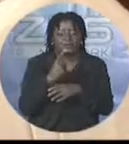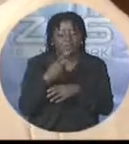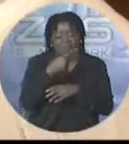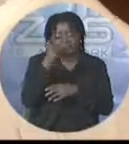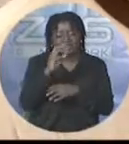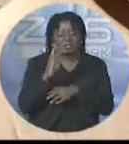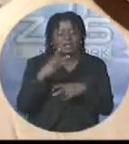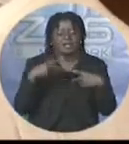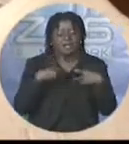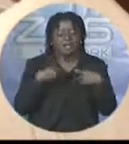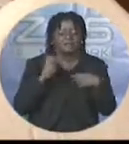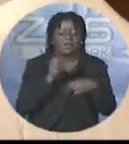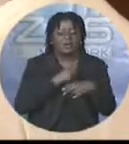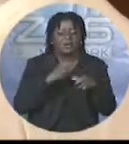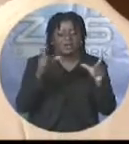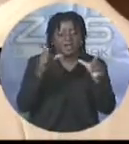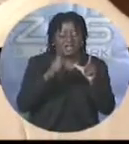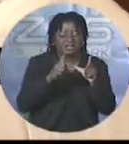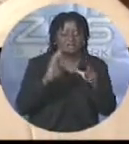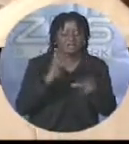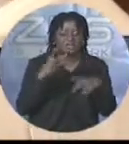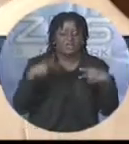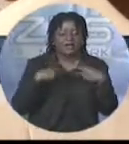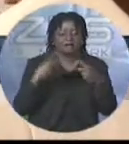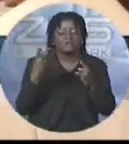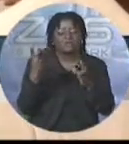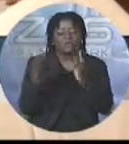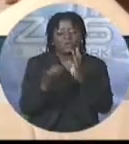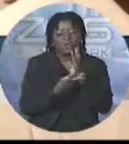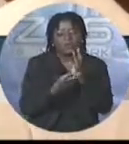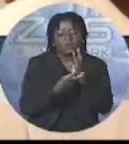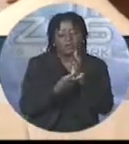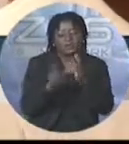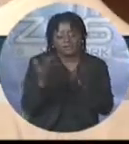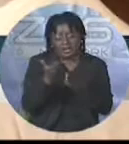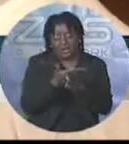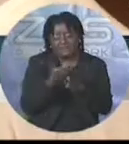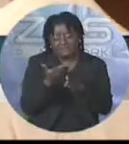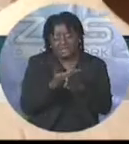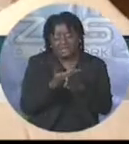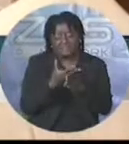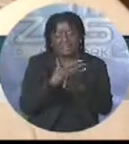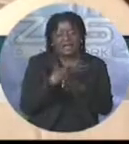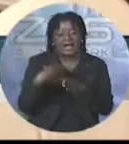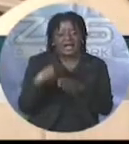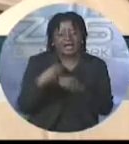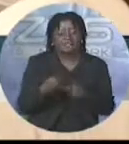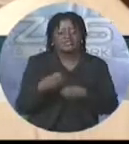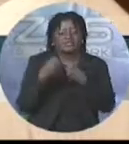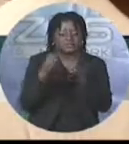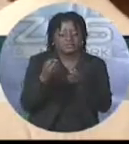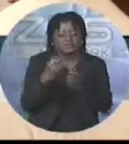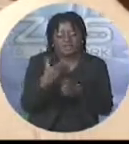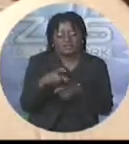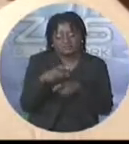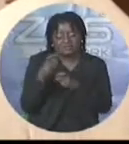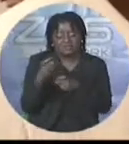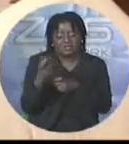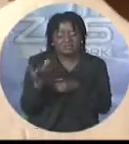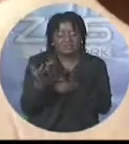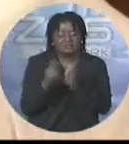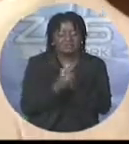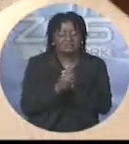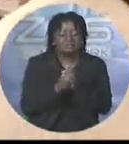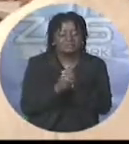know, we have wood carving and souvenirs. That's where the souvenirs come in. But to